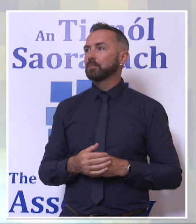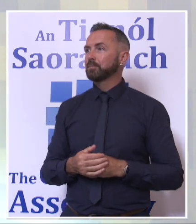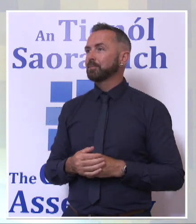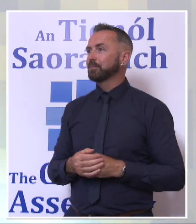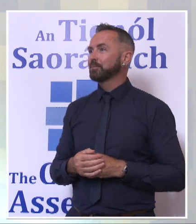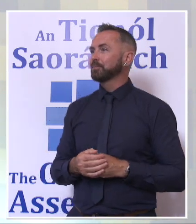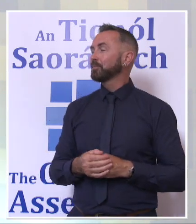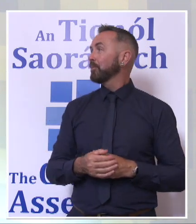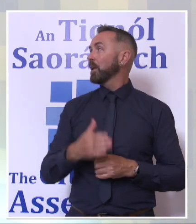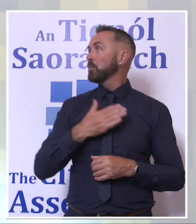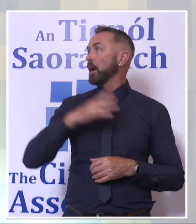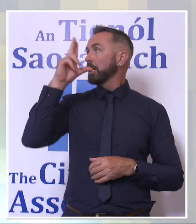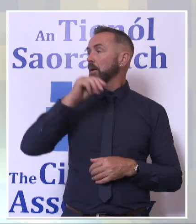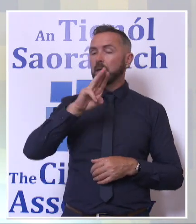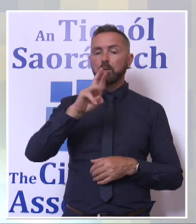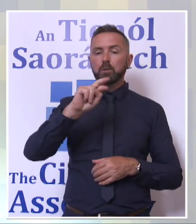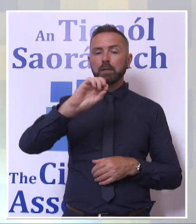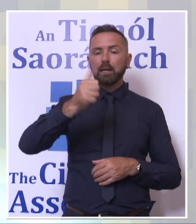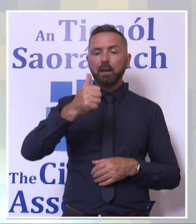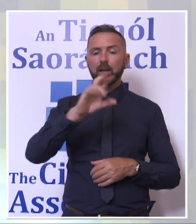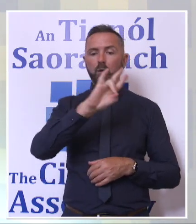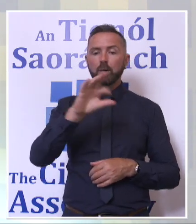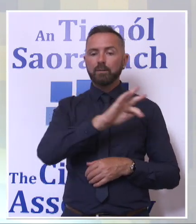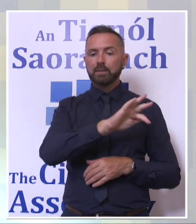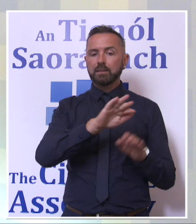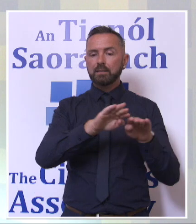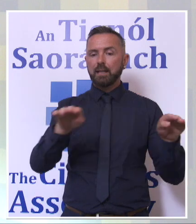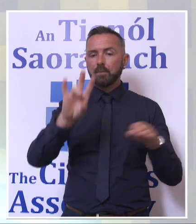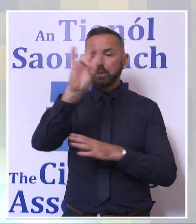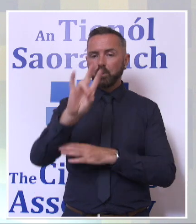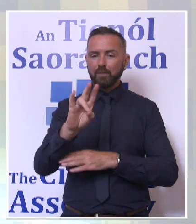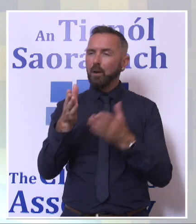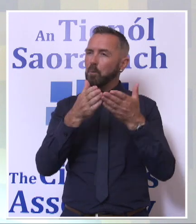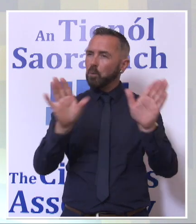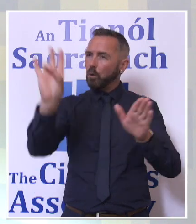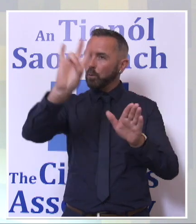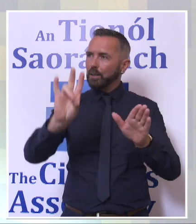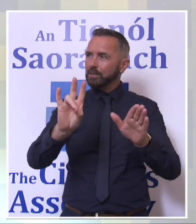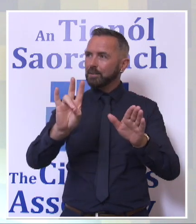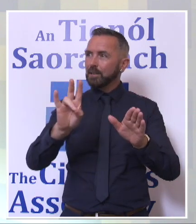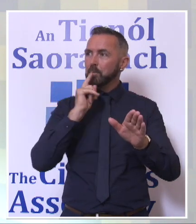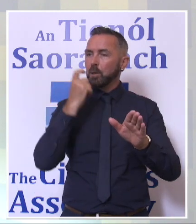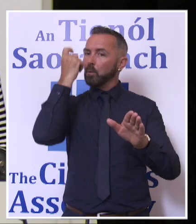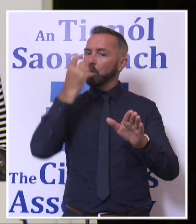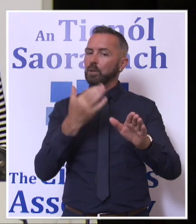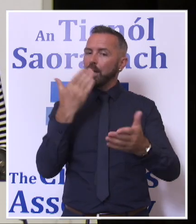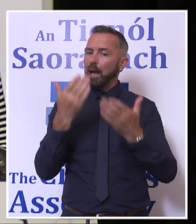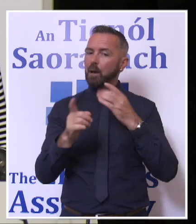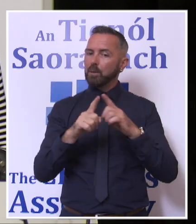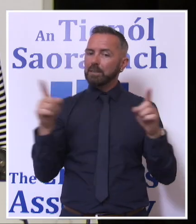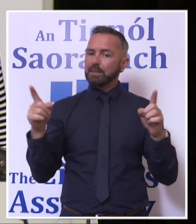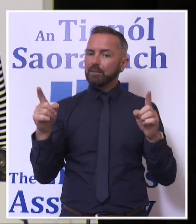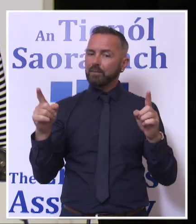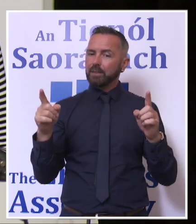Hi, my name is Kriya, and I have a question from table 12. It's probably quite a broad question for the last few minutes, but we were wondering, how do the different entities